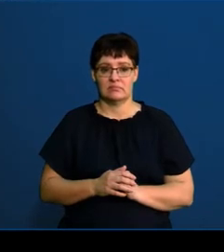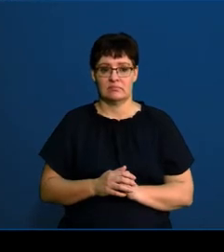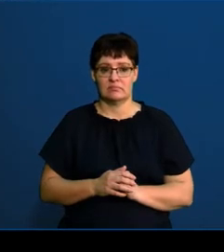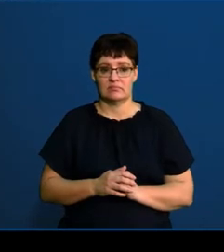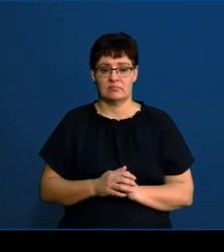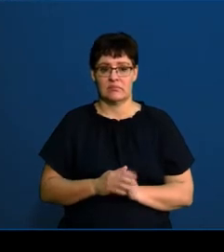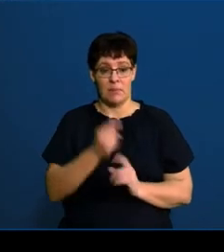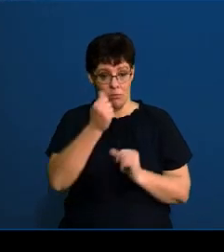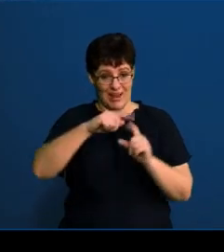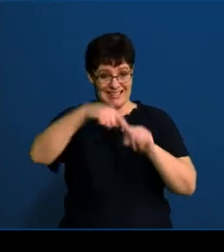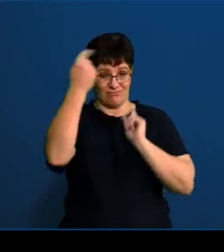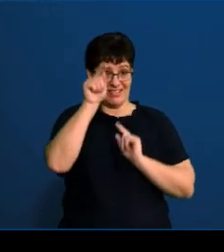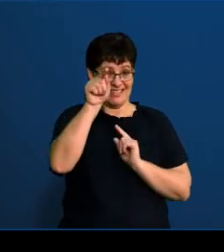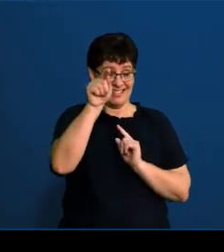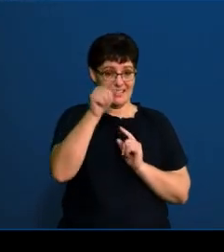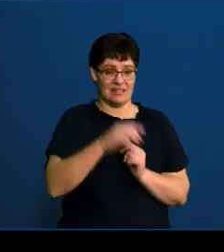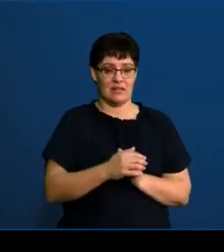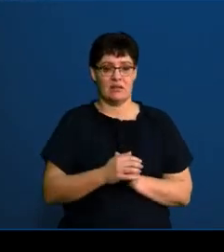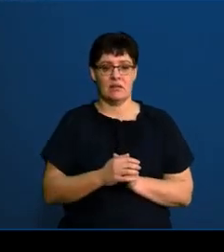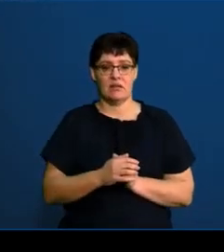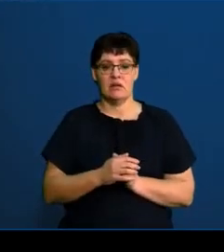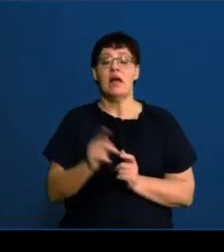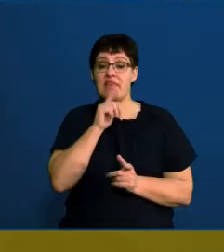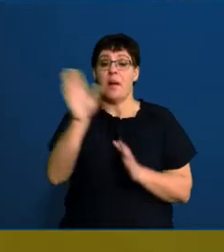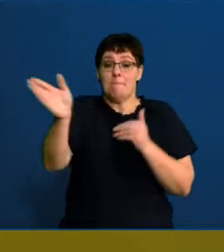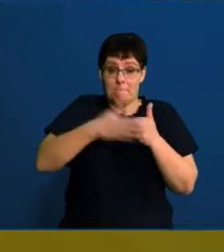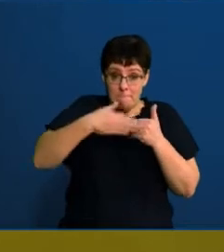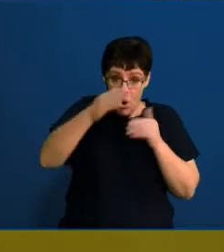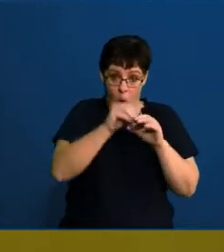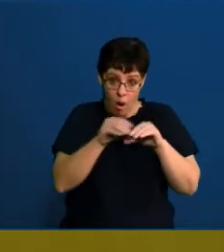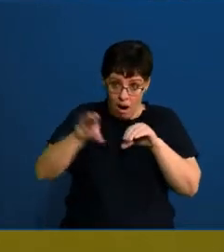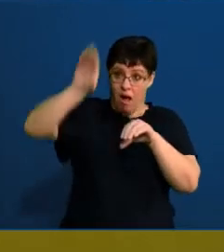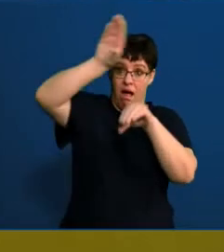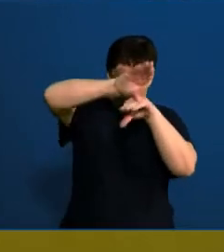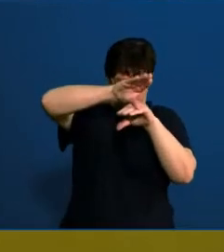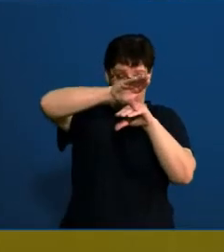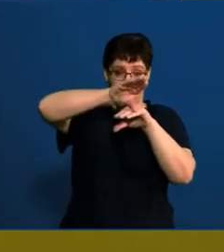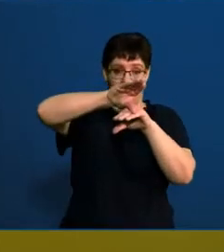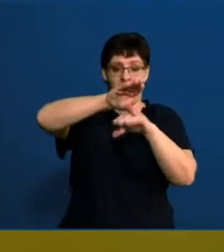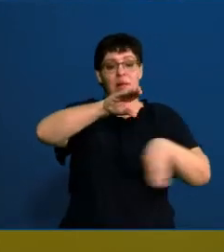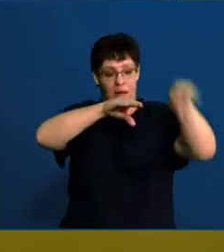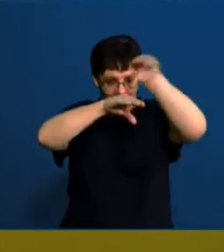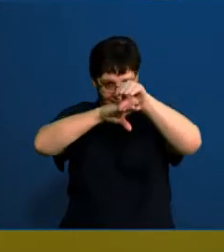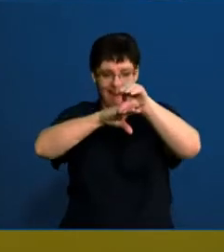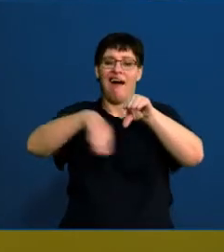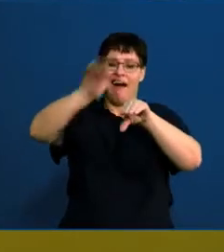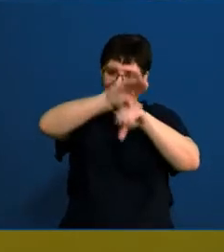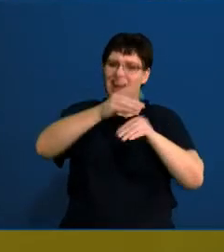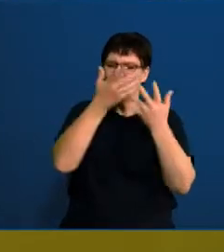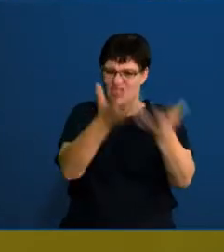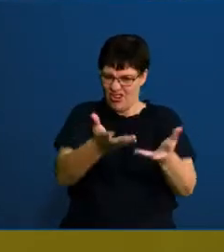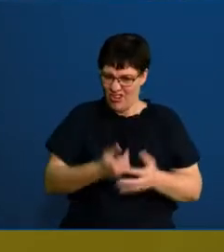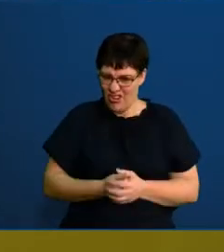different price. And then if you use more than 10 kilolitres of water, you would then go to the next step, etc.,